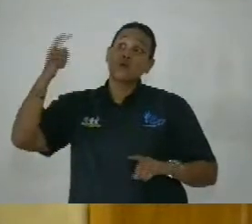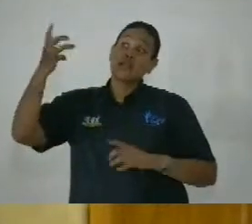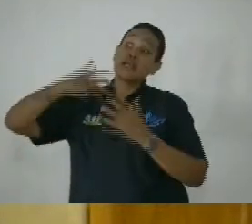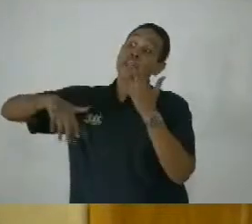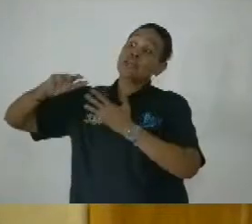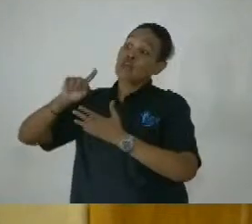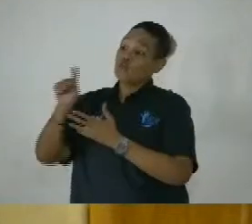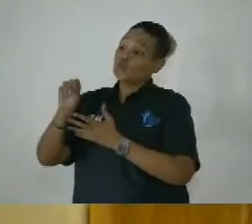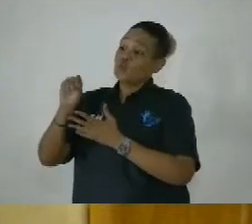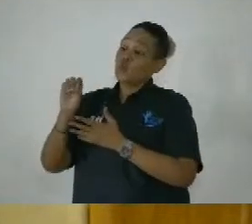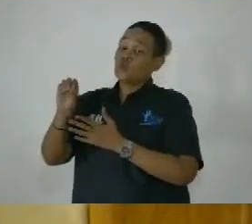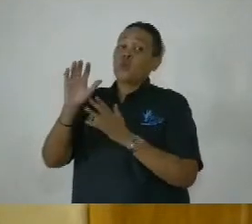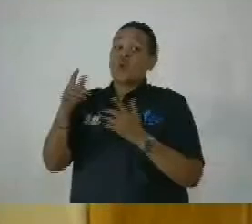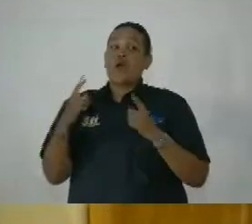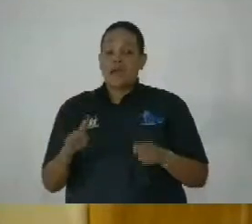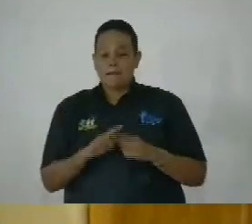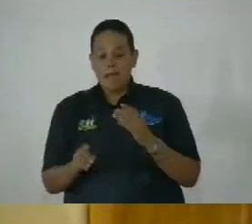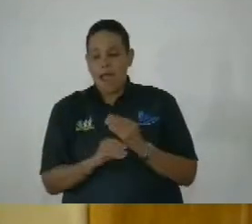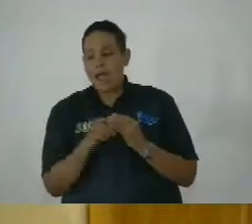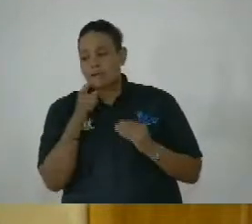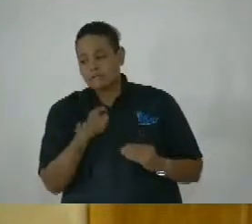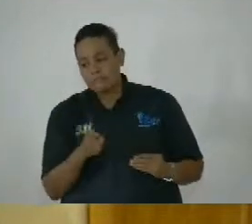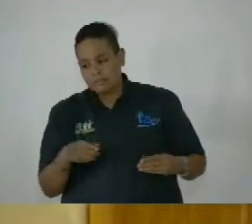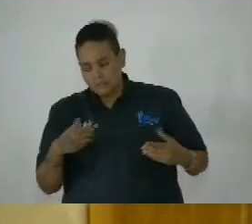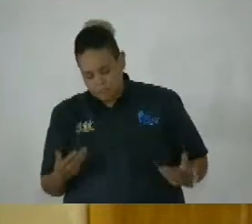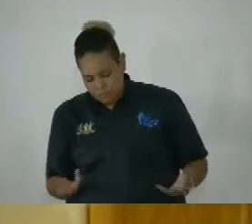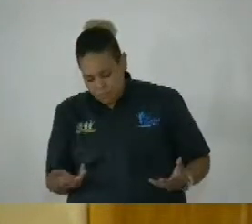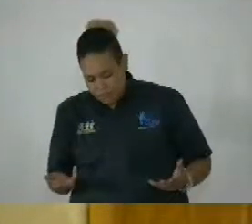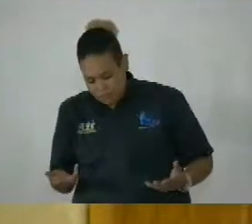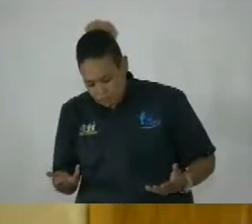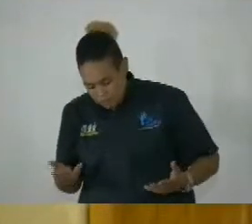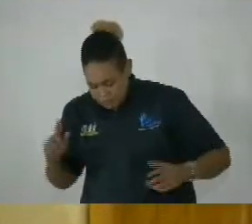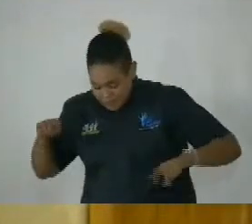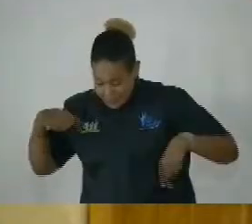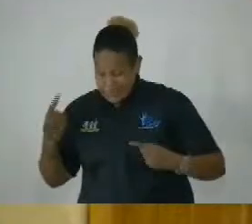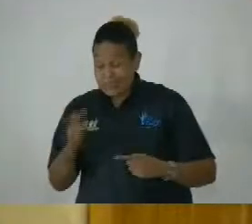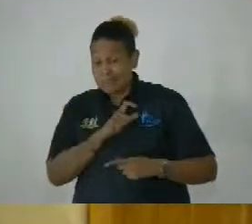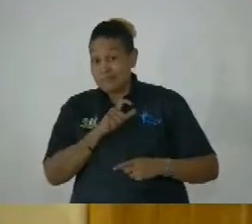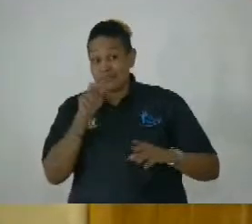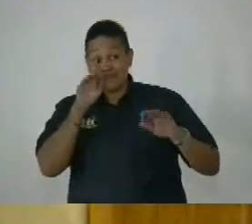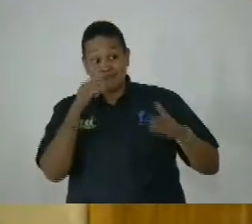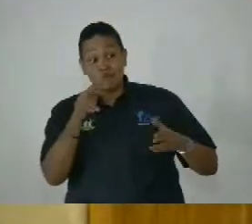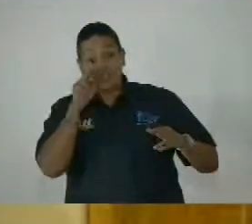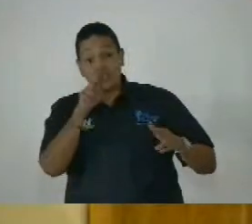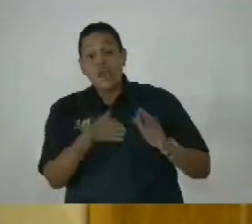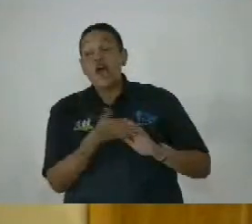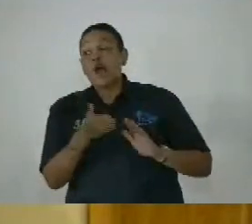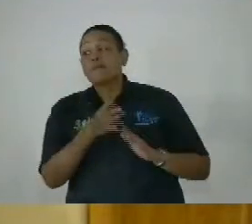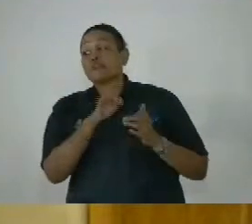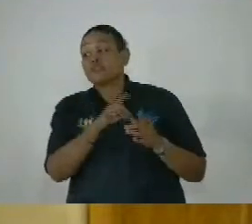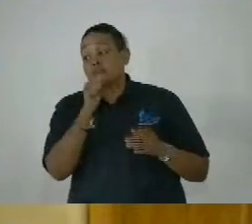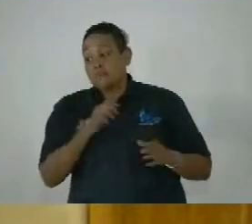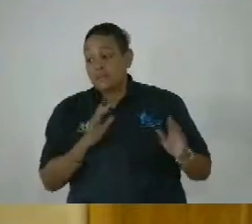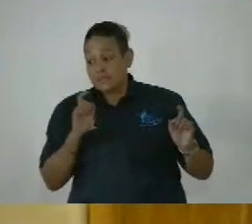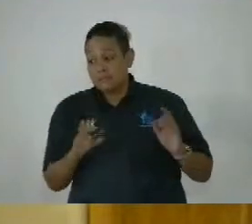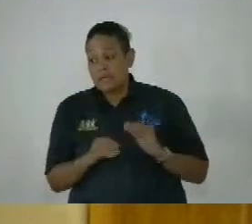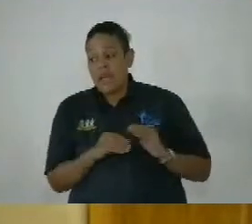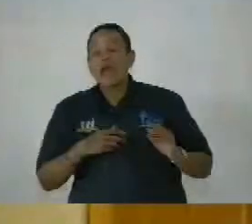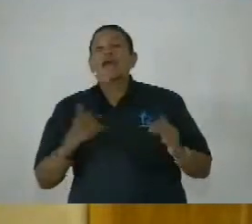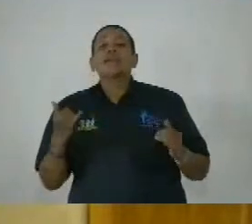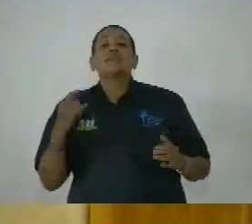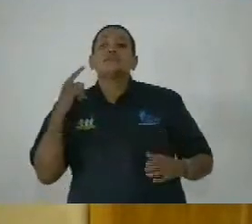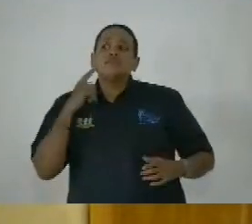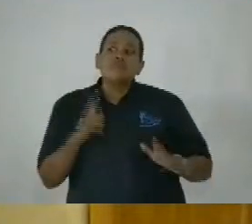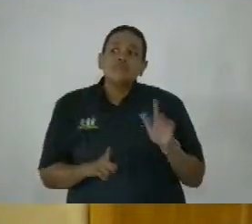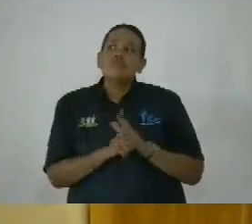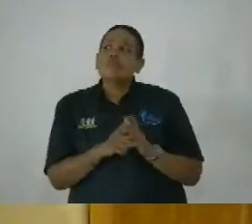zones of special operation, but since the police focused target operation, Madam Speaker, I hear coming out of some